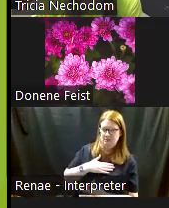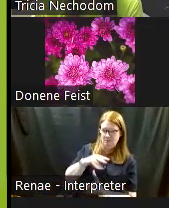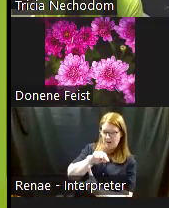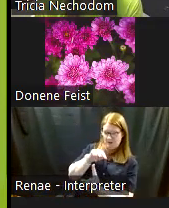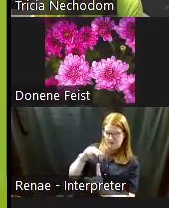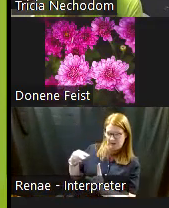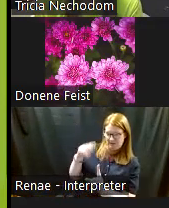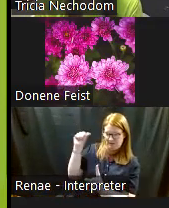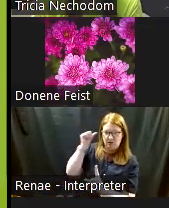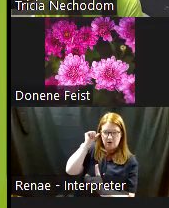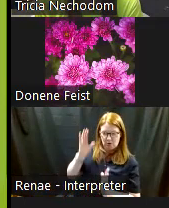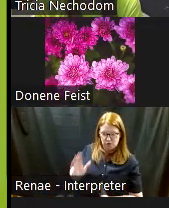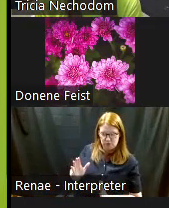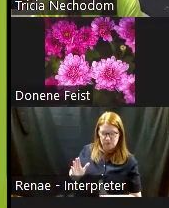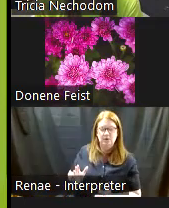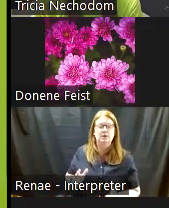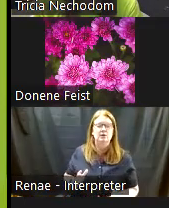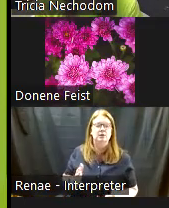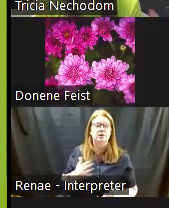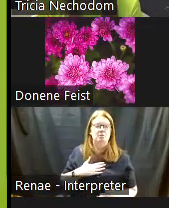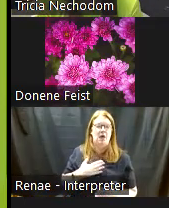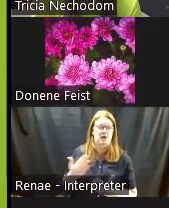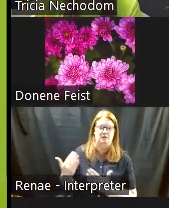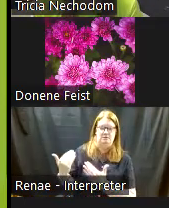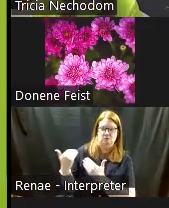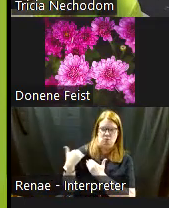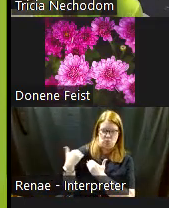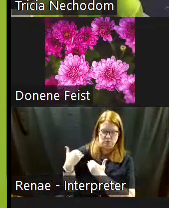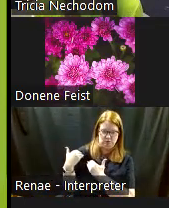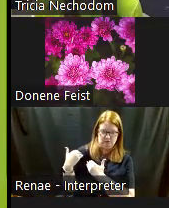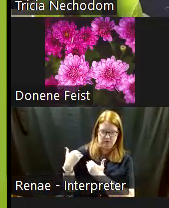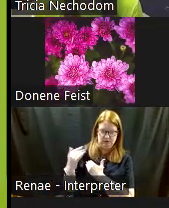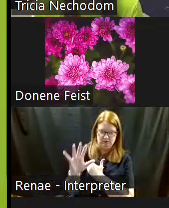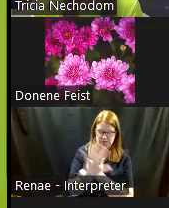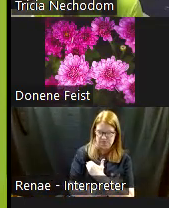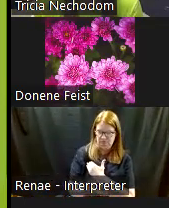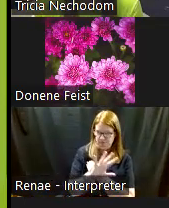audiologist. My role in this entire picture as the